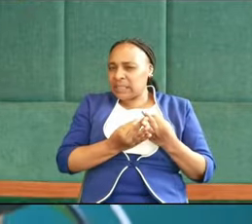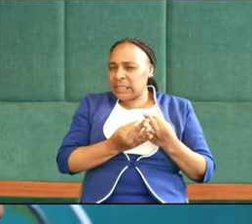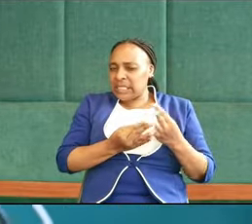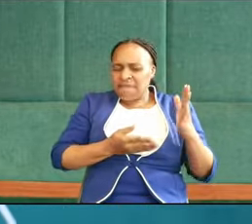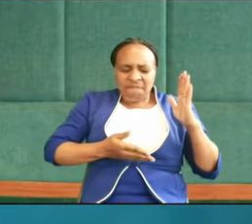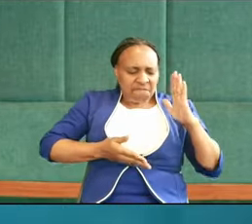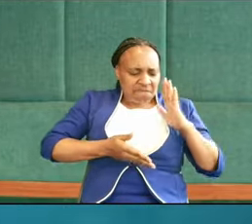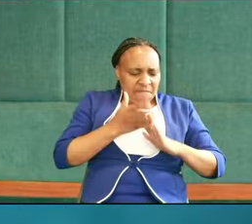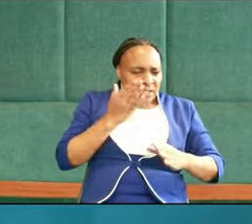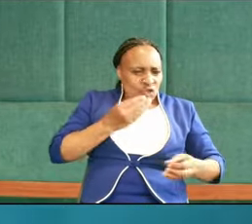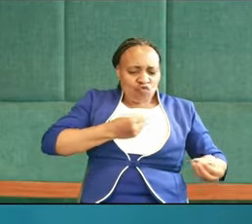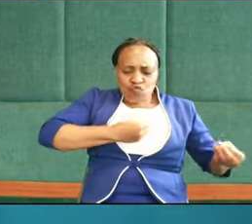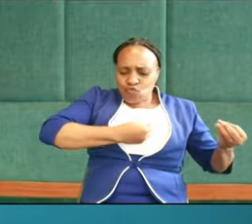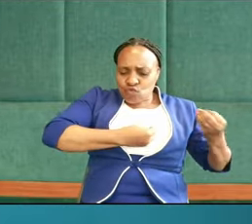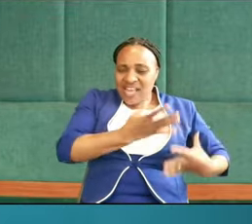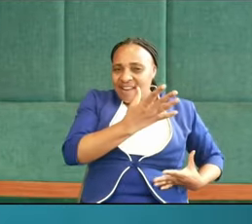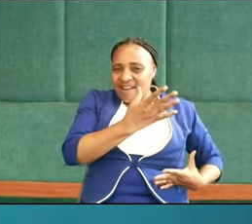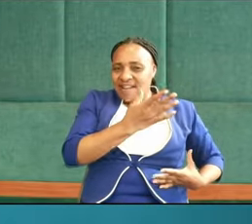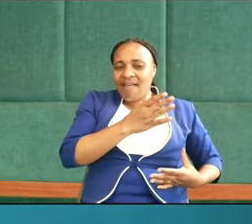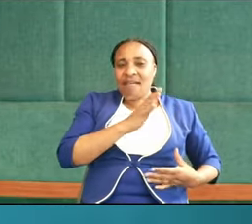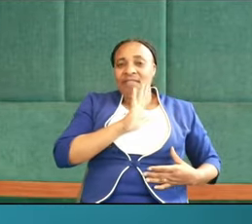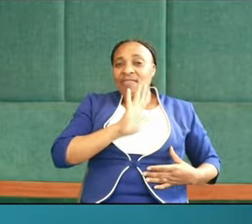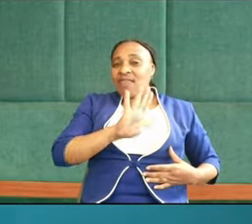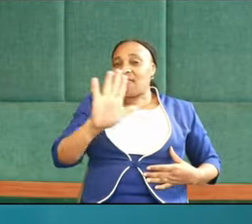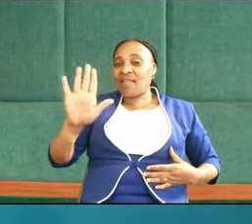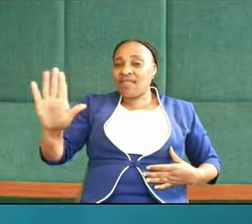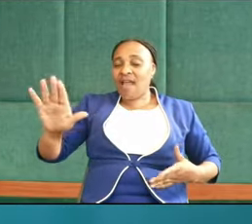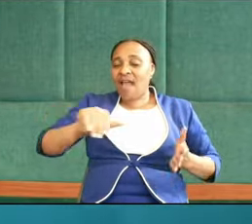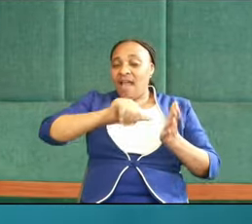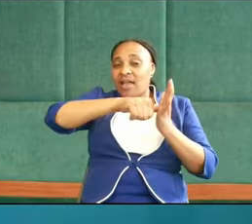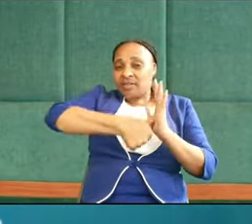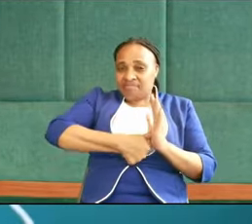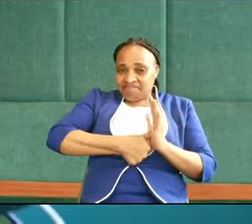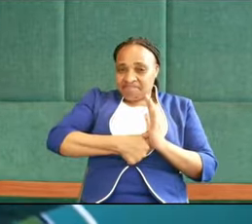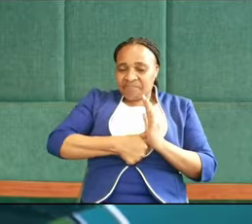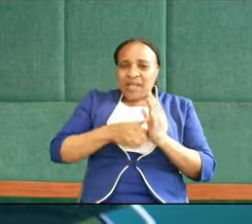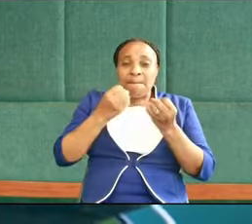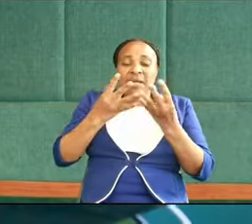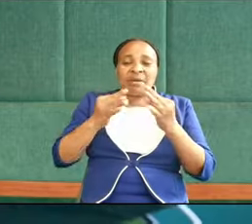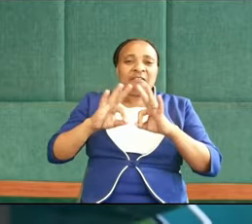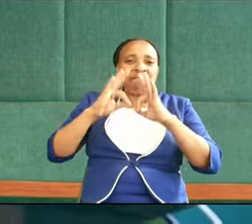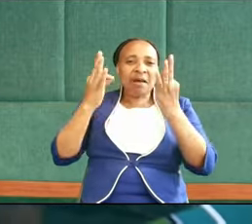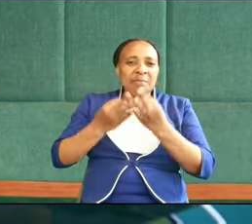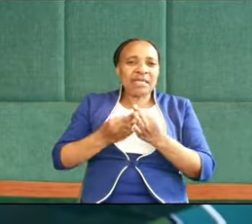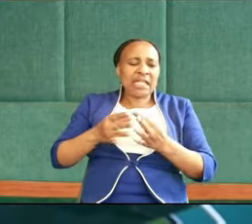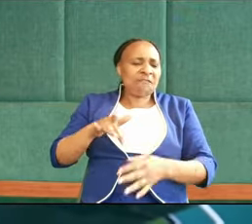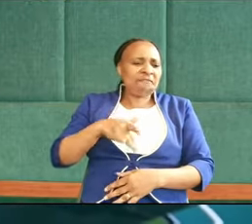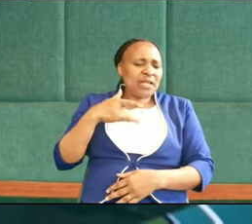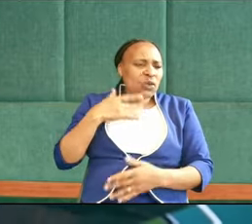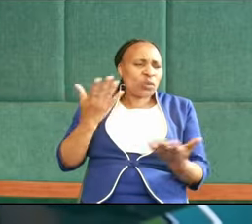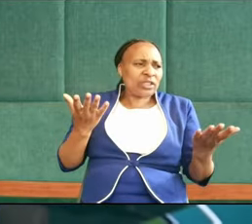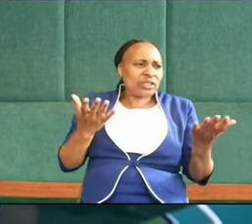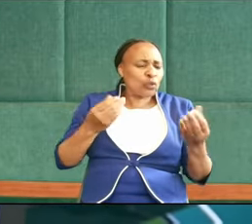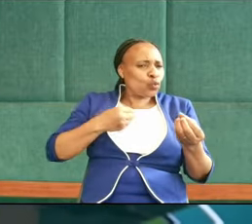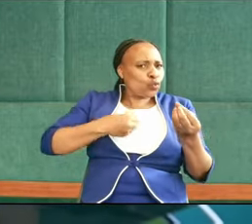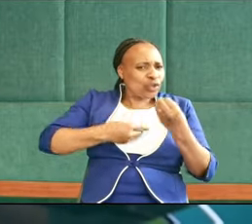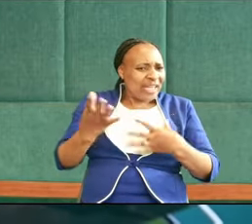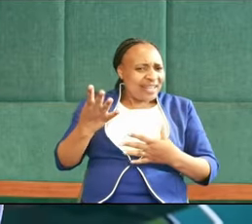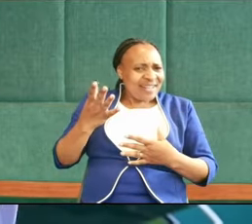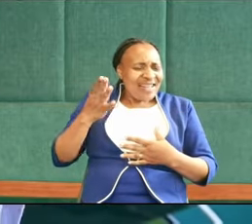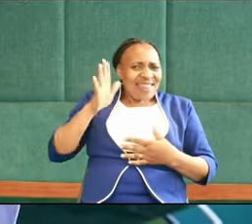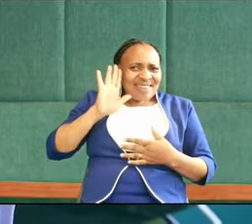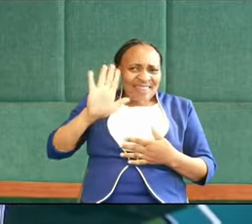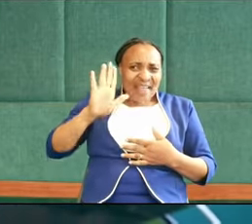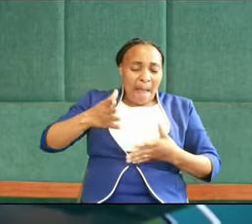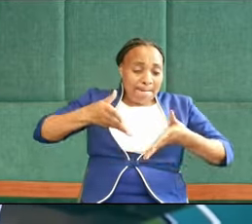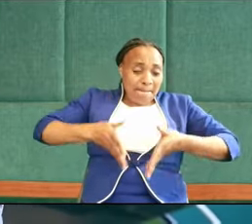to sell their identity. Many families are willing to sell the things